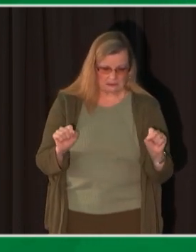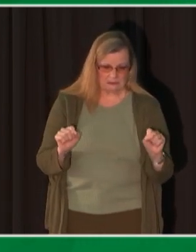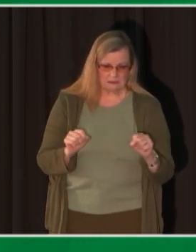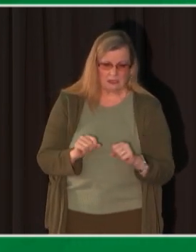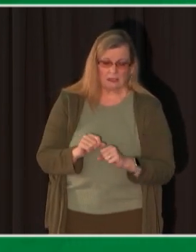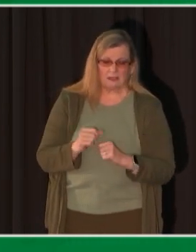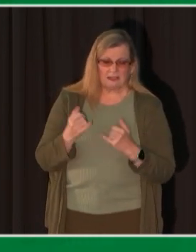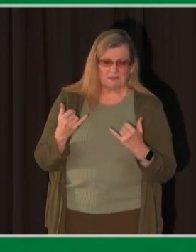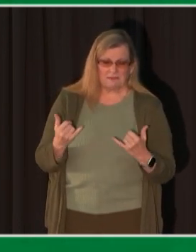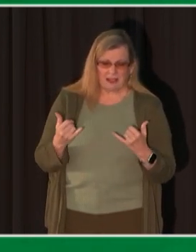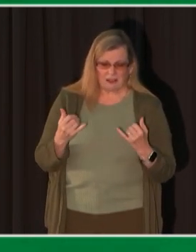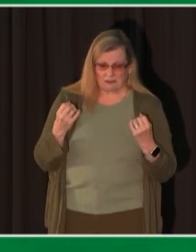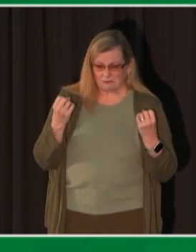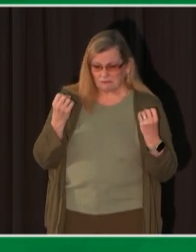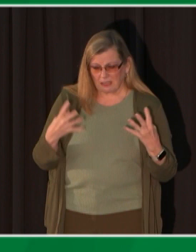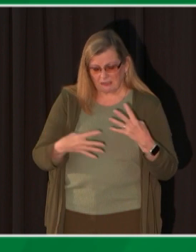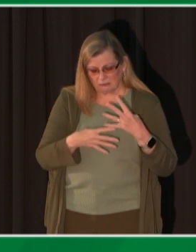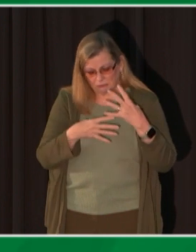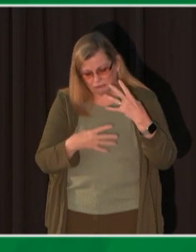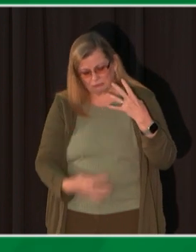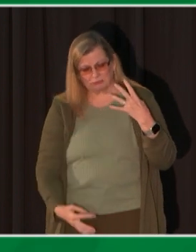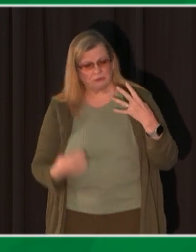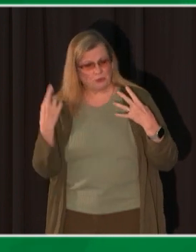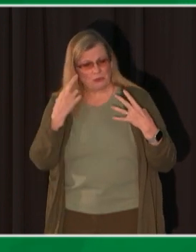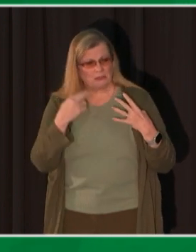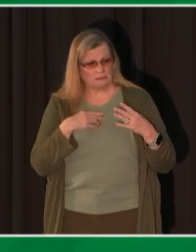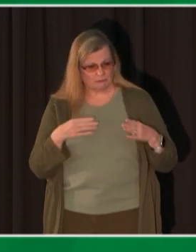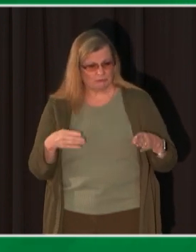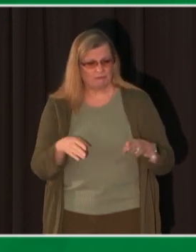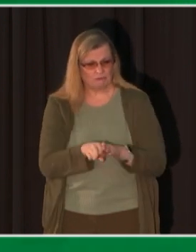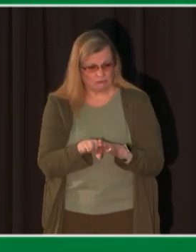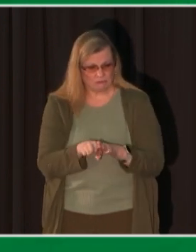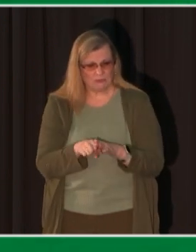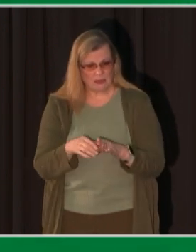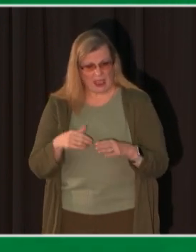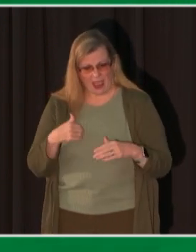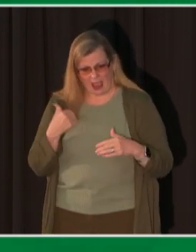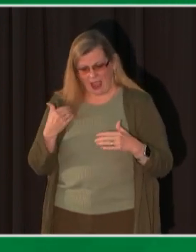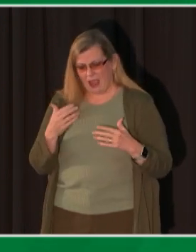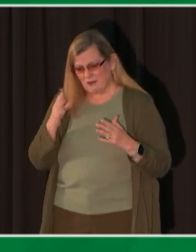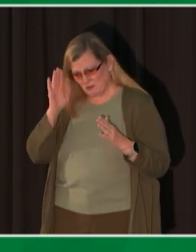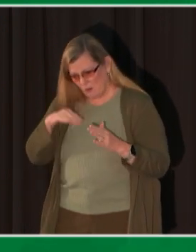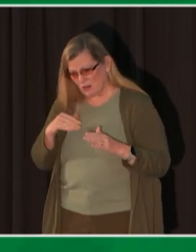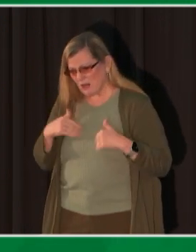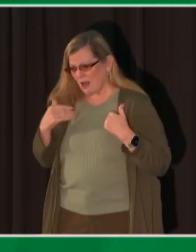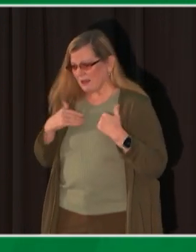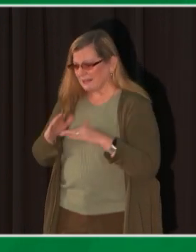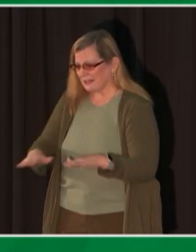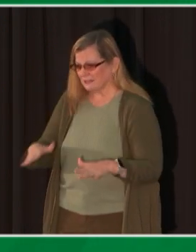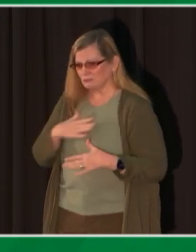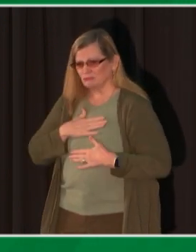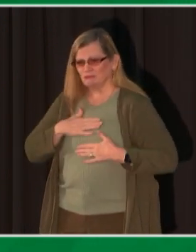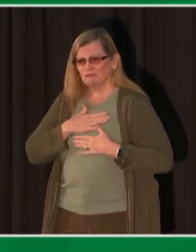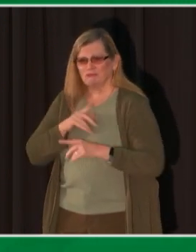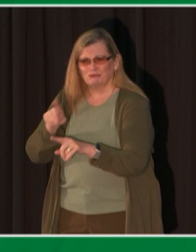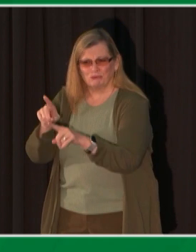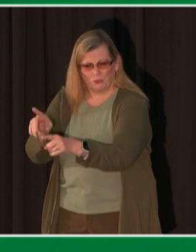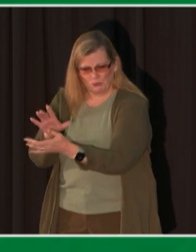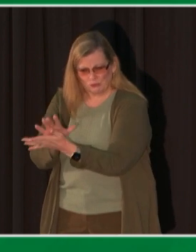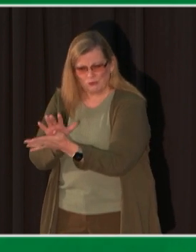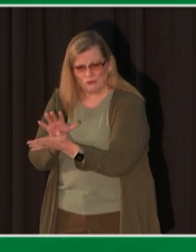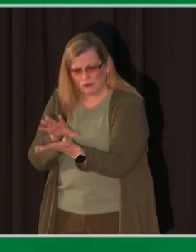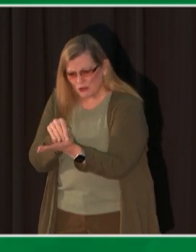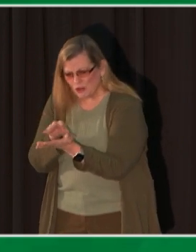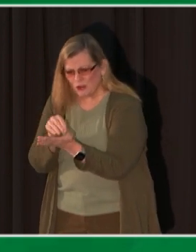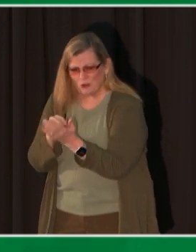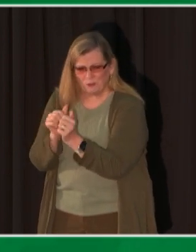reasons. We don't like, our young people want to go to school. They like school. They like seeing their teachers. They like learning. And they don't understand